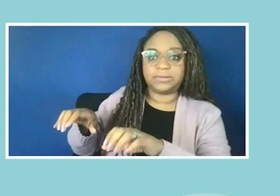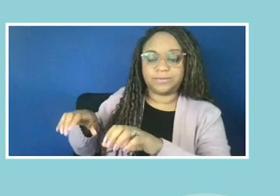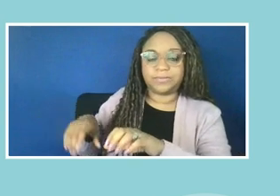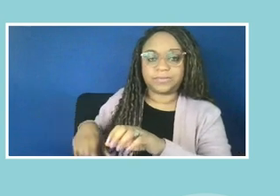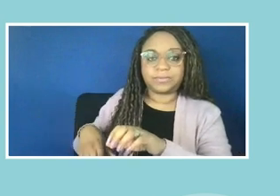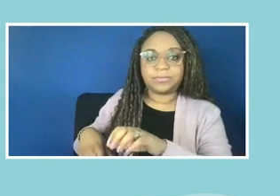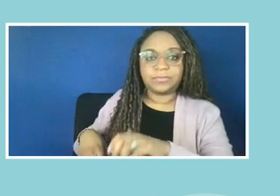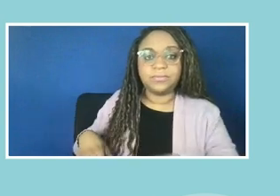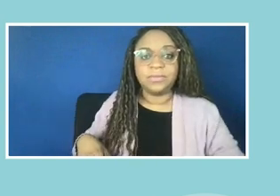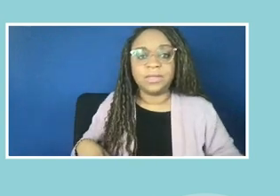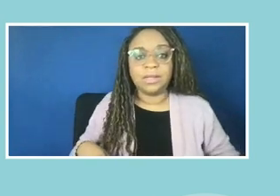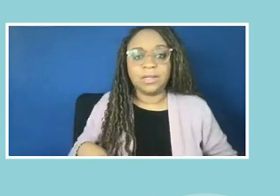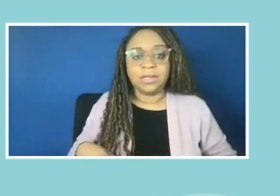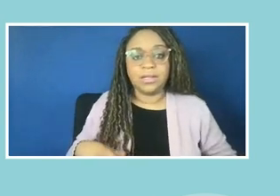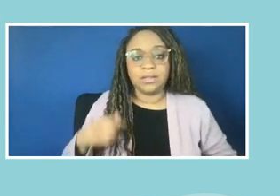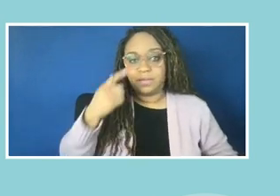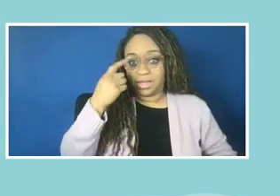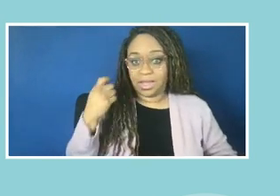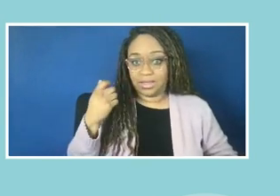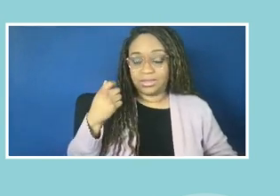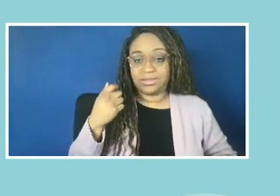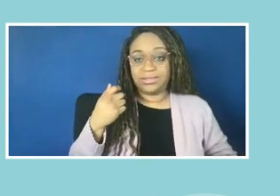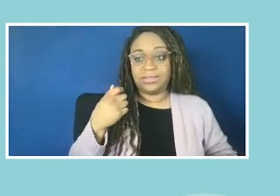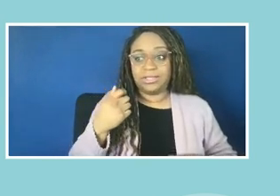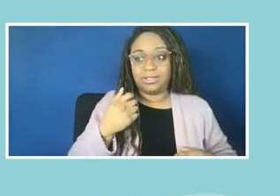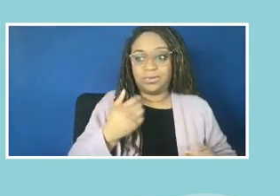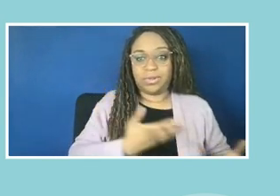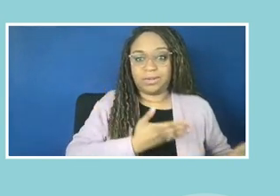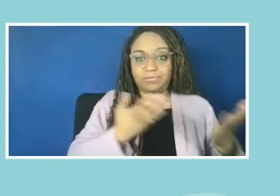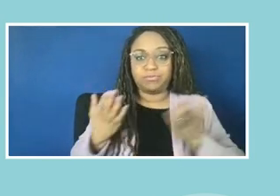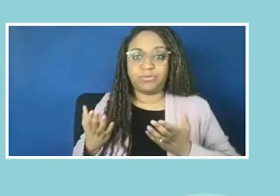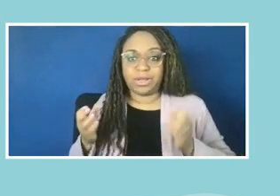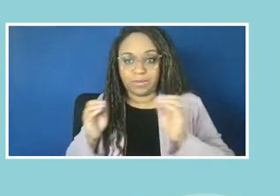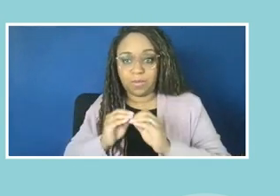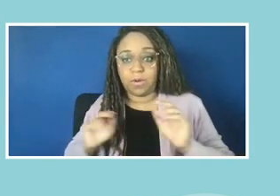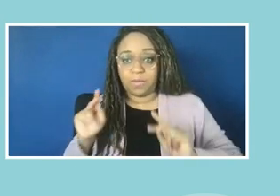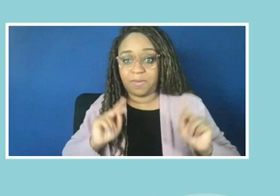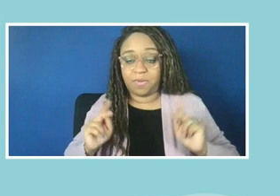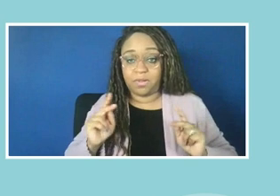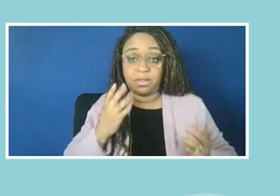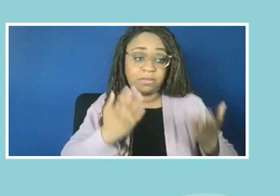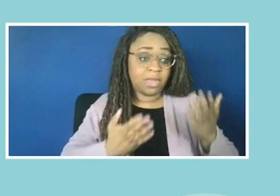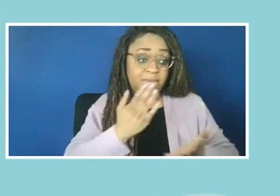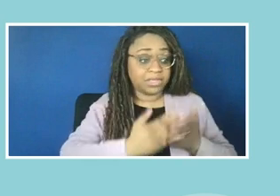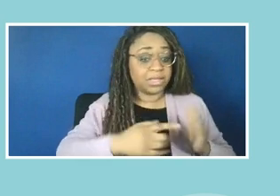Because you will also bring more people who aren't necessarily politically minded, for that matter,